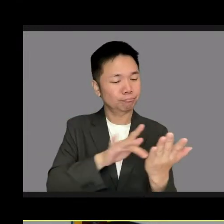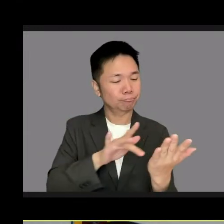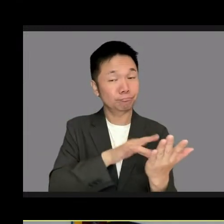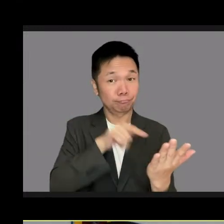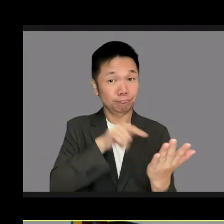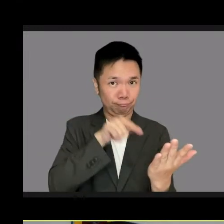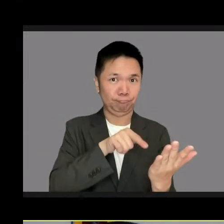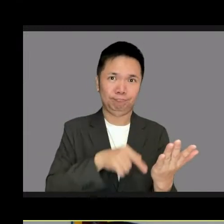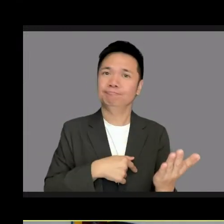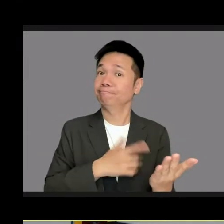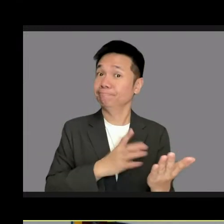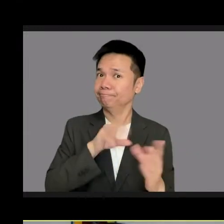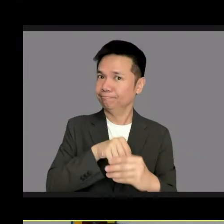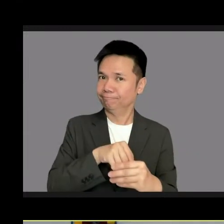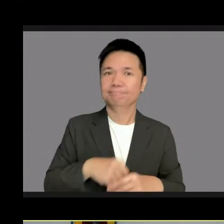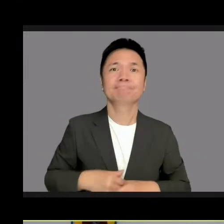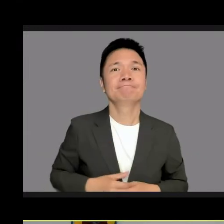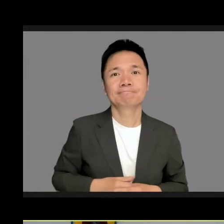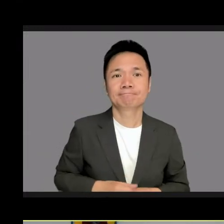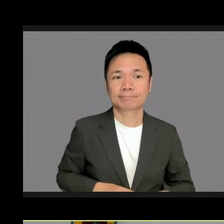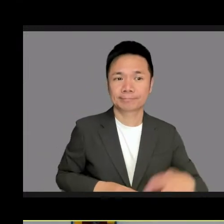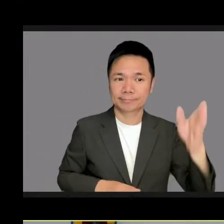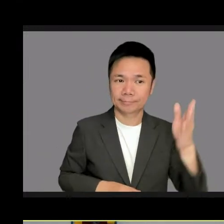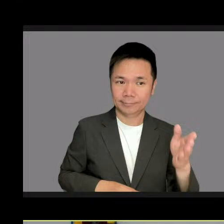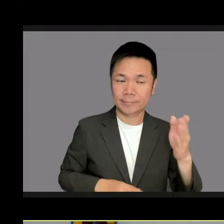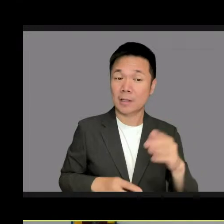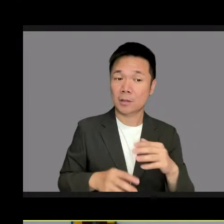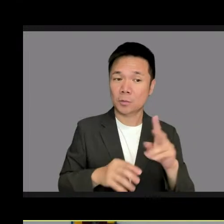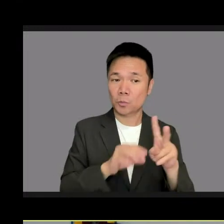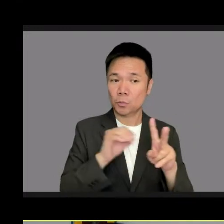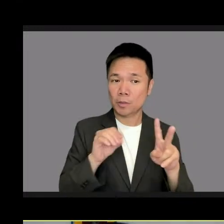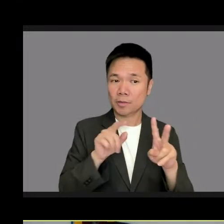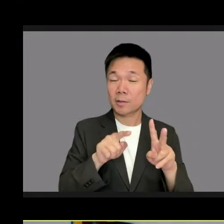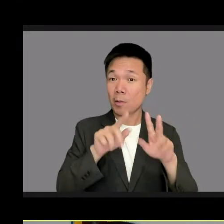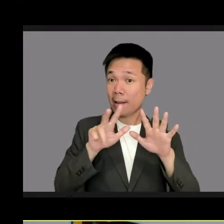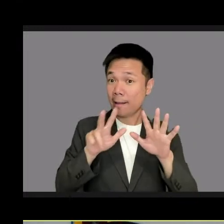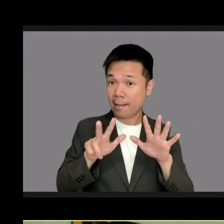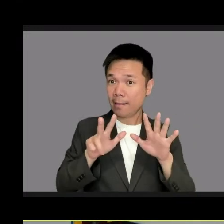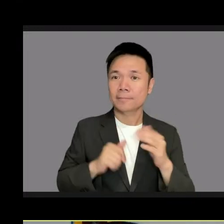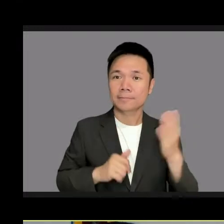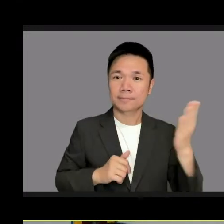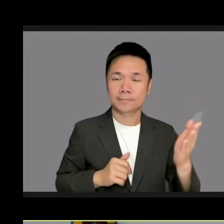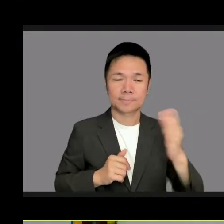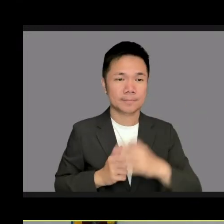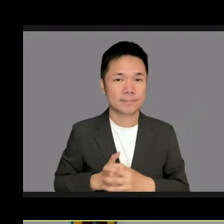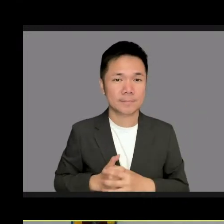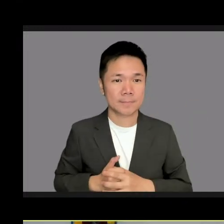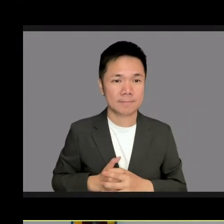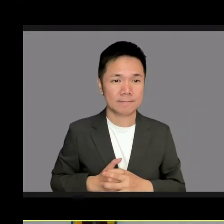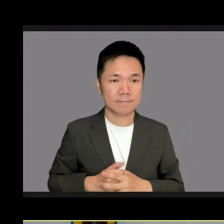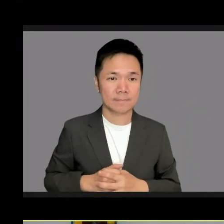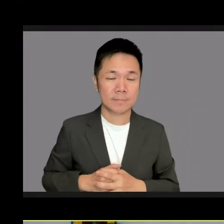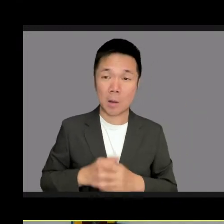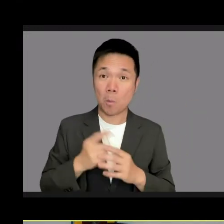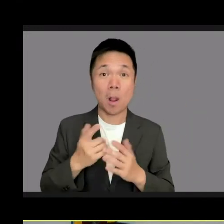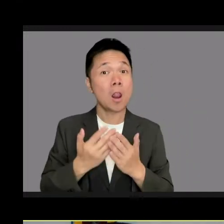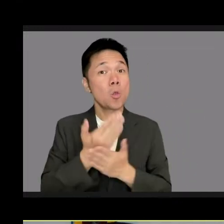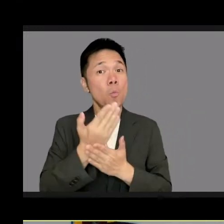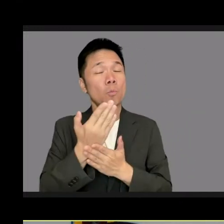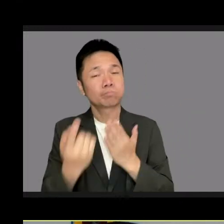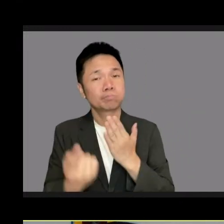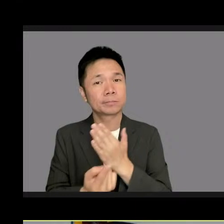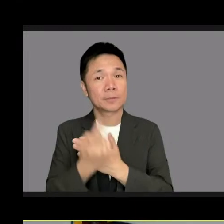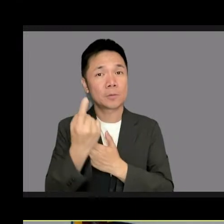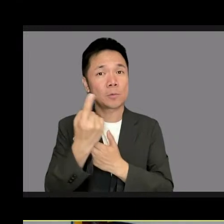Then in 2018, to further extend it uh, to a different category of persons